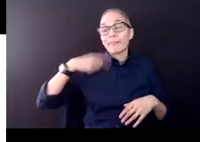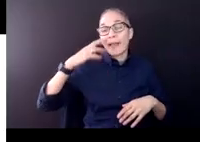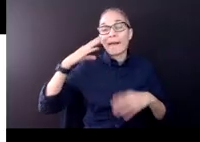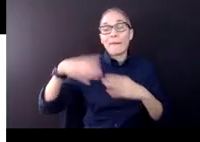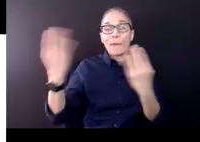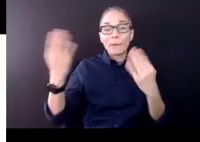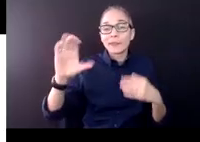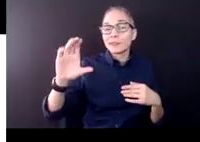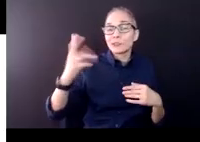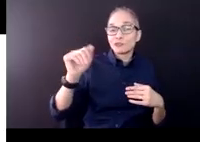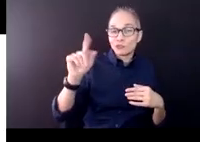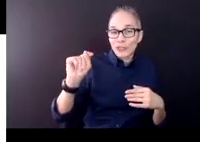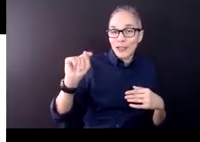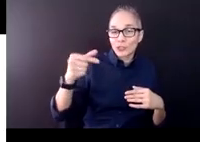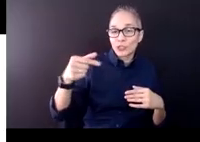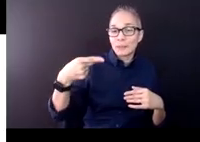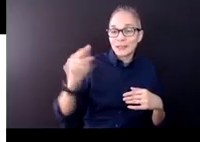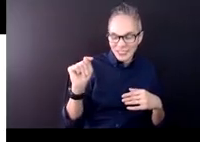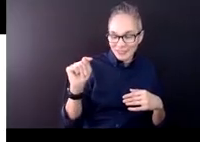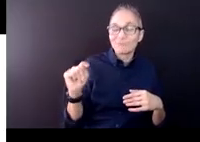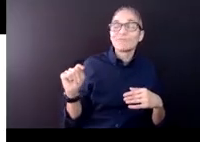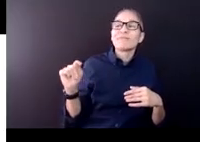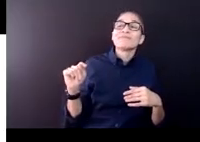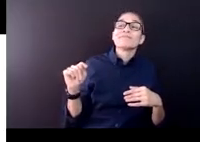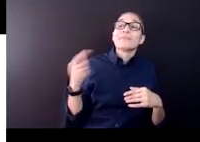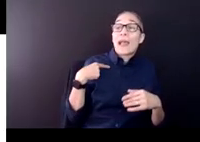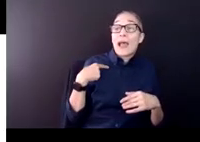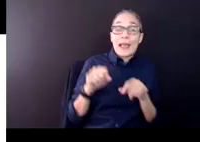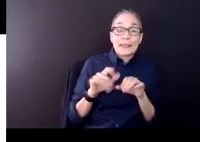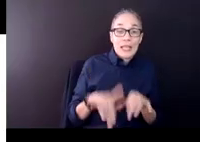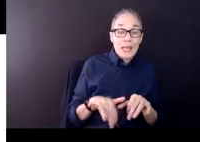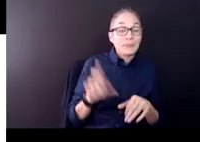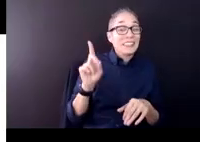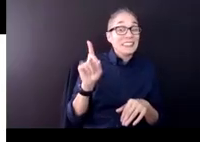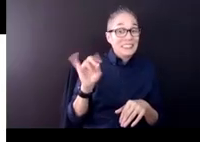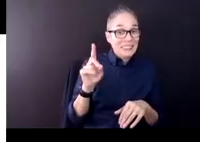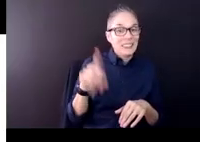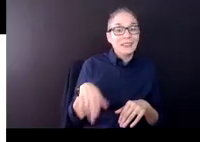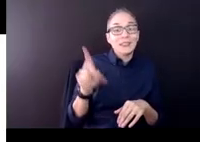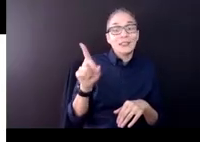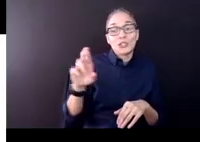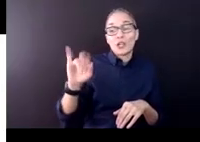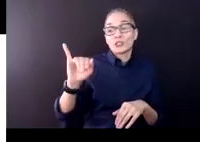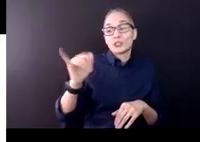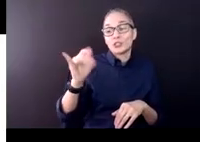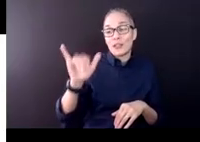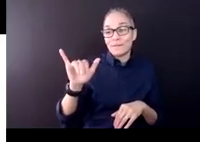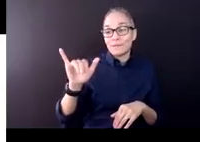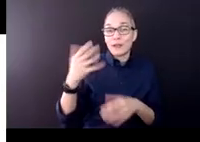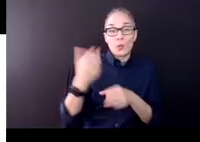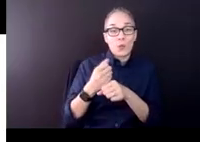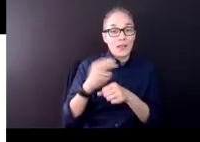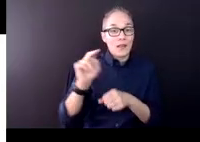I went on the ChatGPT and I asked, did Dr. Hinton, Jeffrey Hinton, did he win the